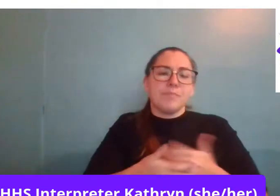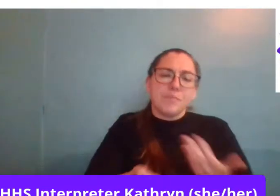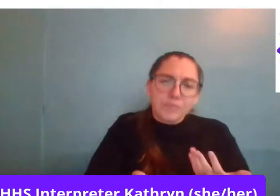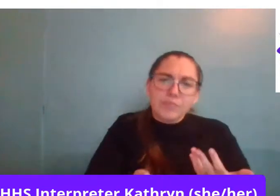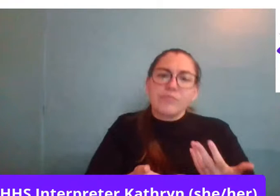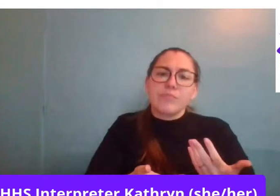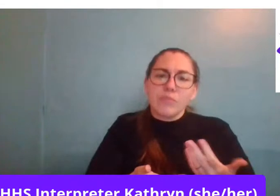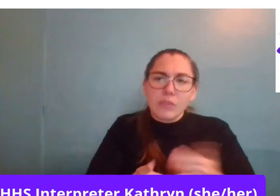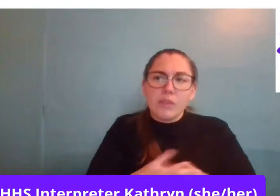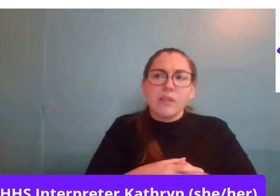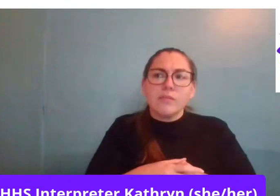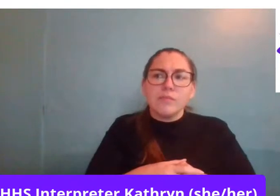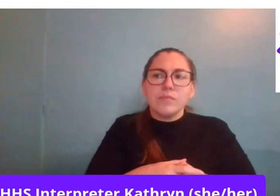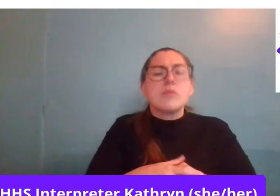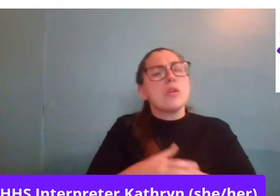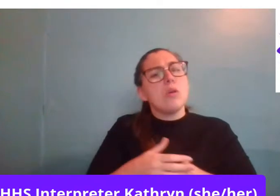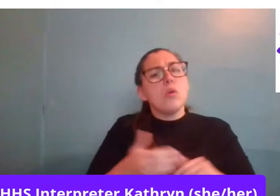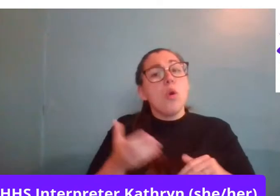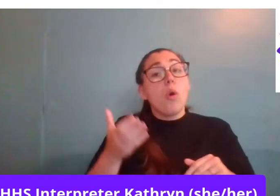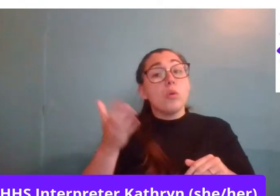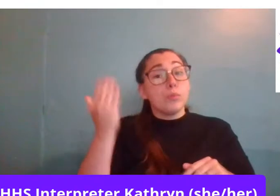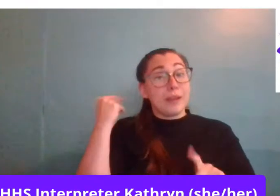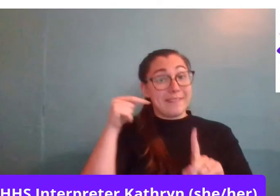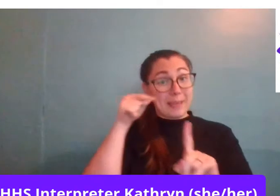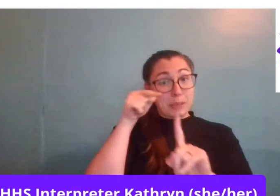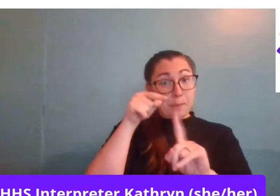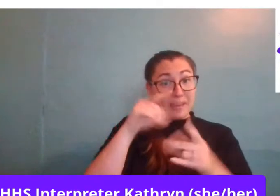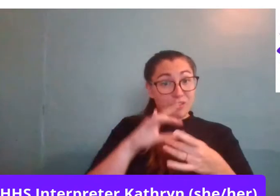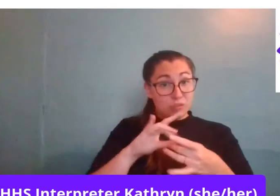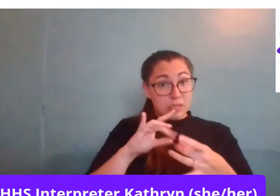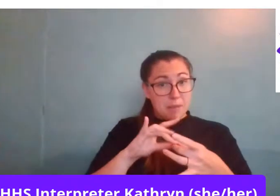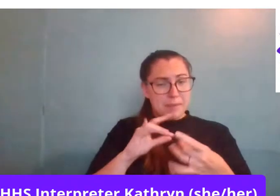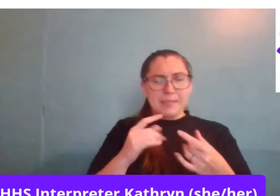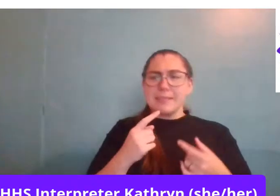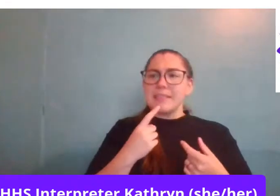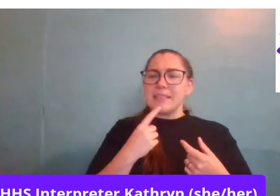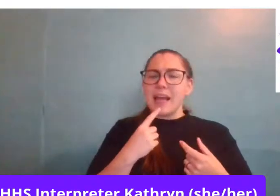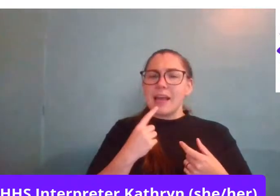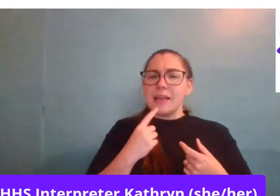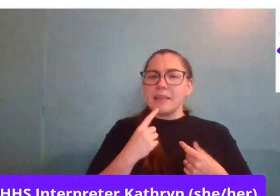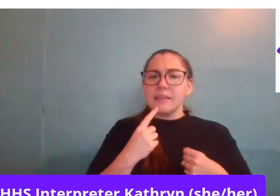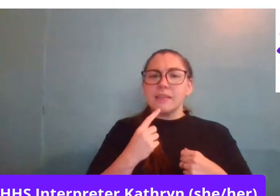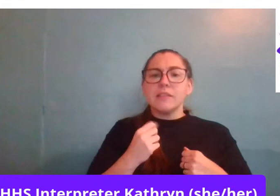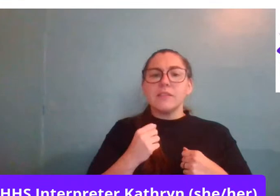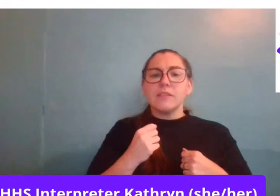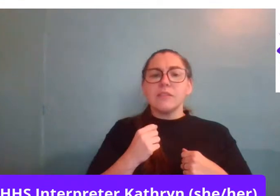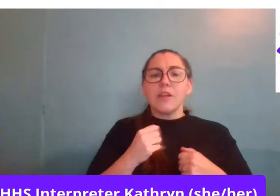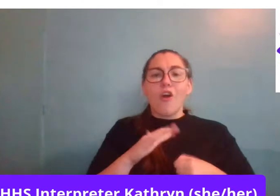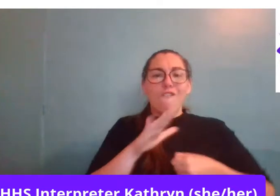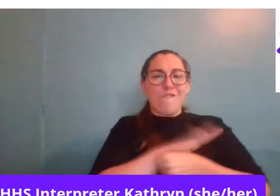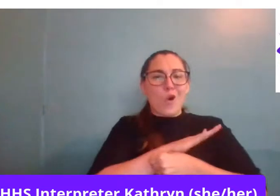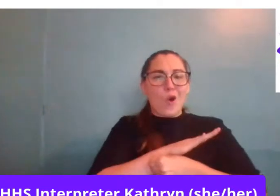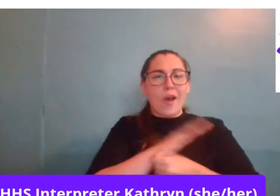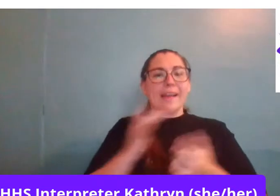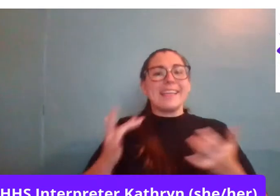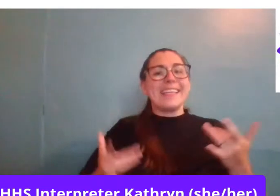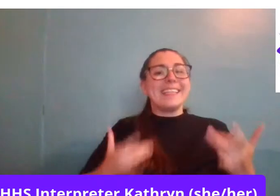we had the previous mission statement had a statement that said a full and exciting